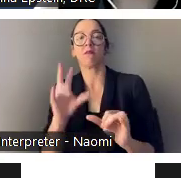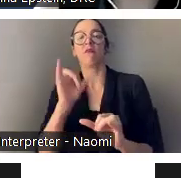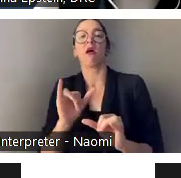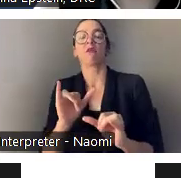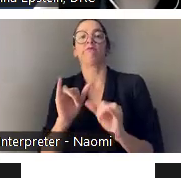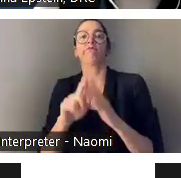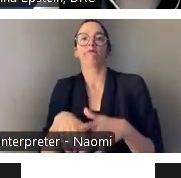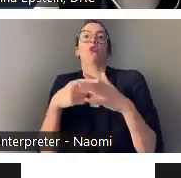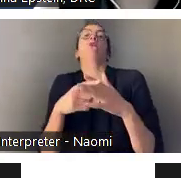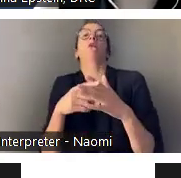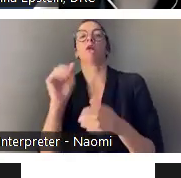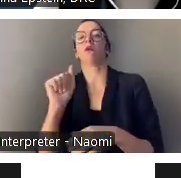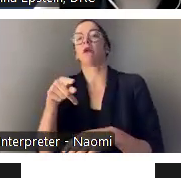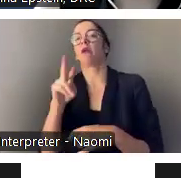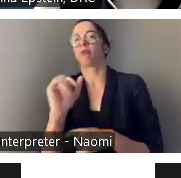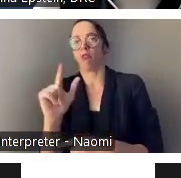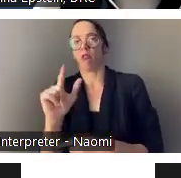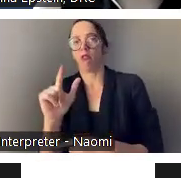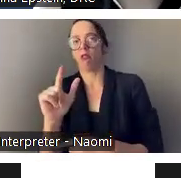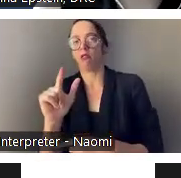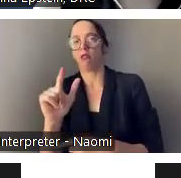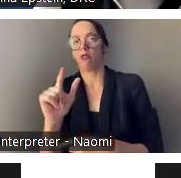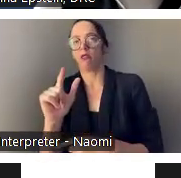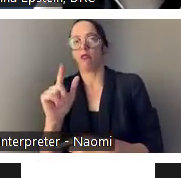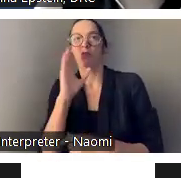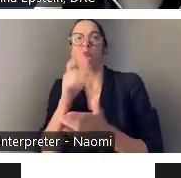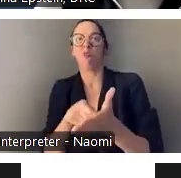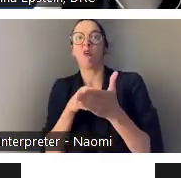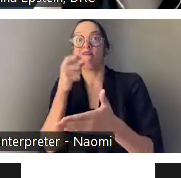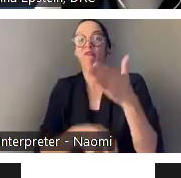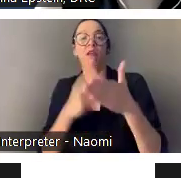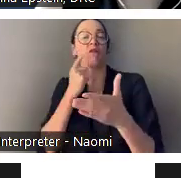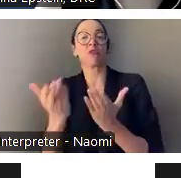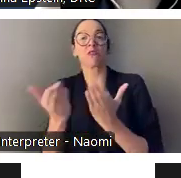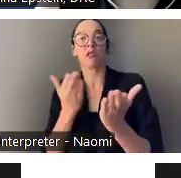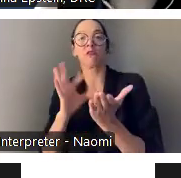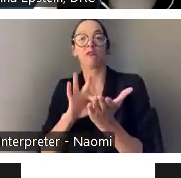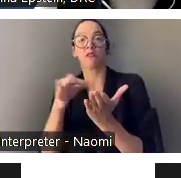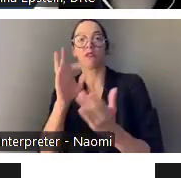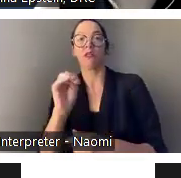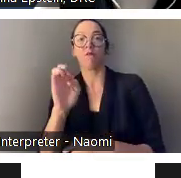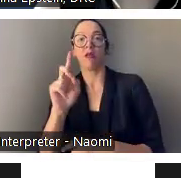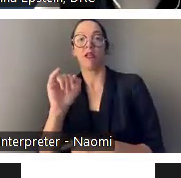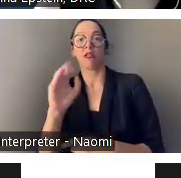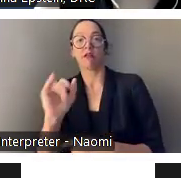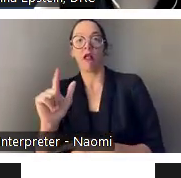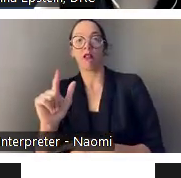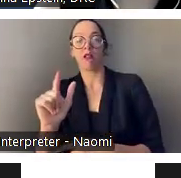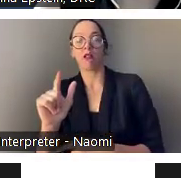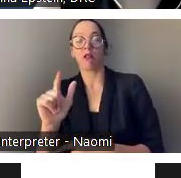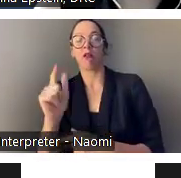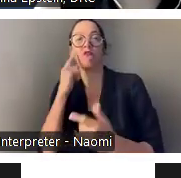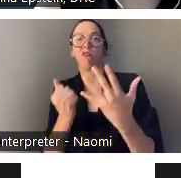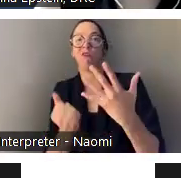for fee-for-service Medi-Cal across the systems, whether that's the DD waiver or